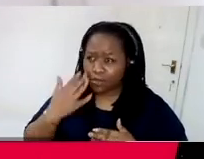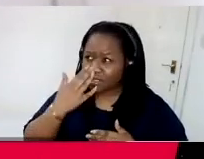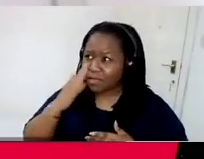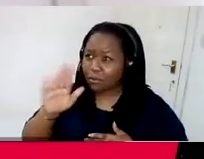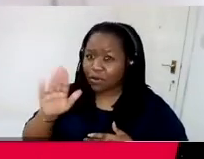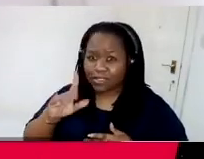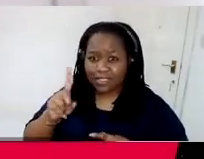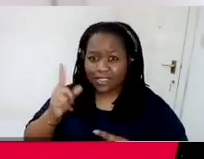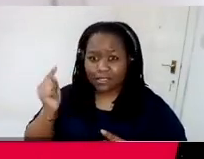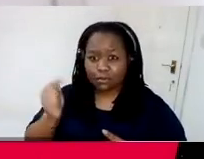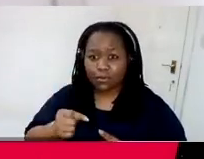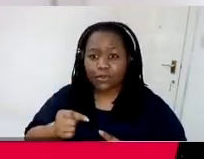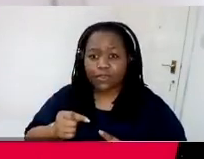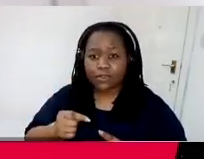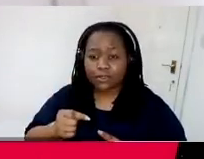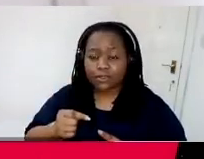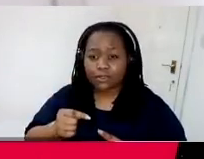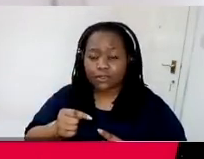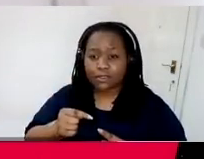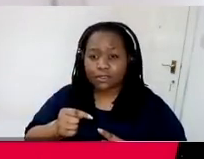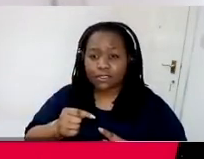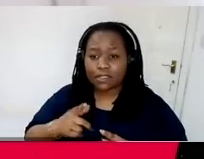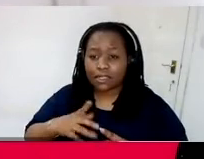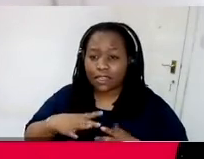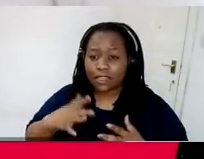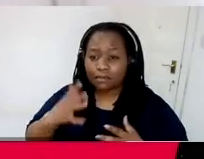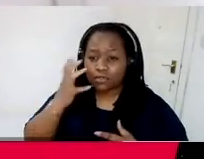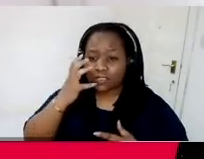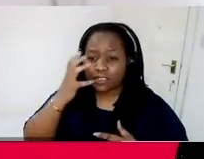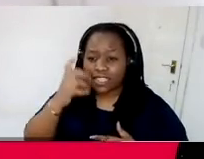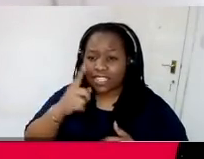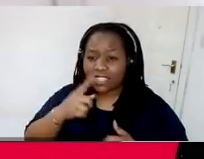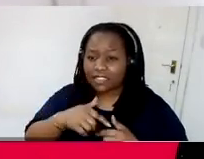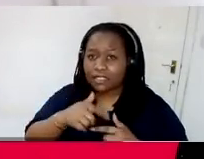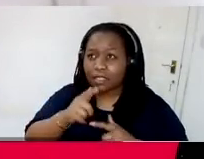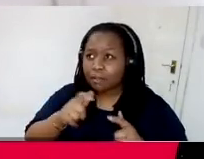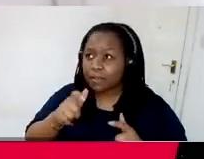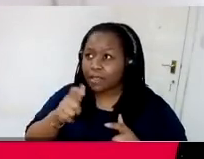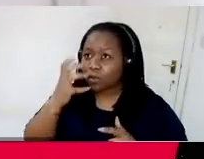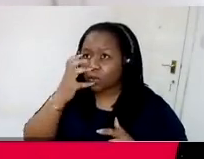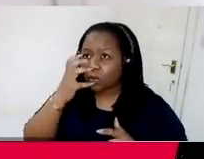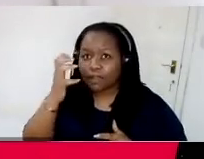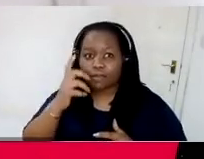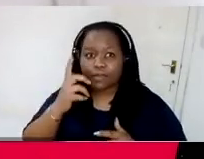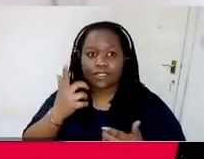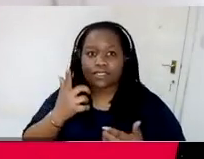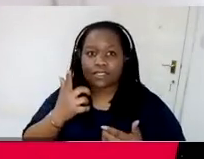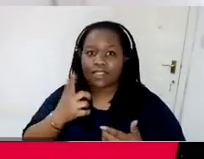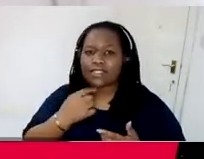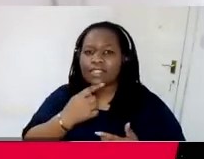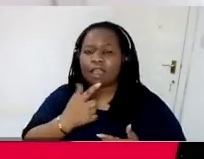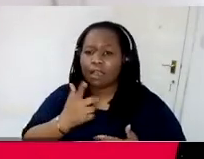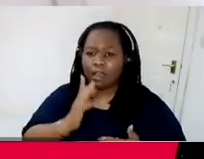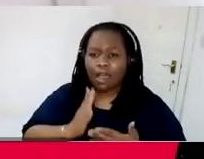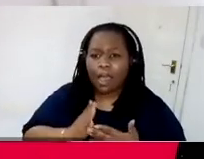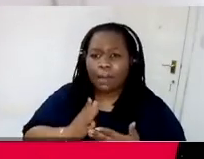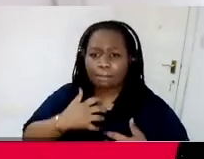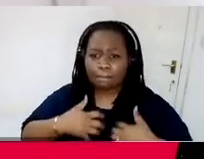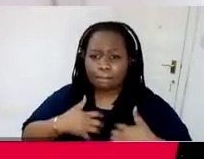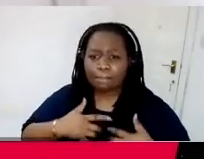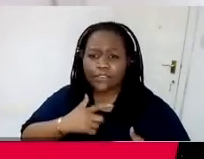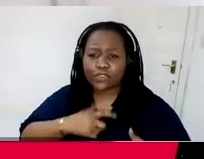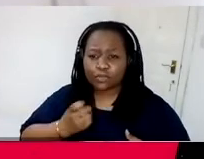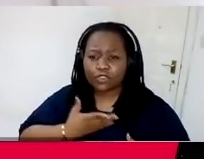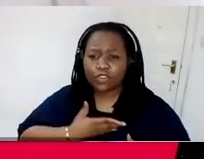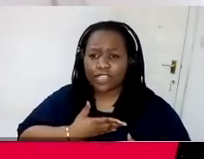the point. Liberal states, those that claim to be interested in and supportive of human rights,